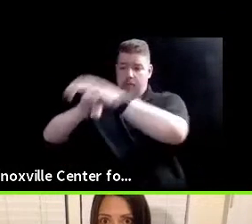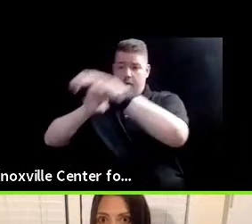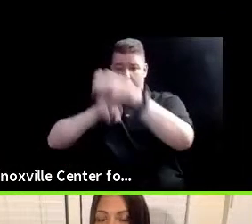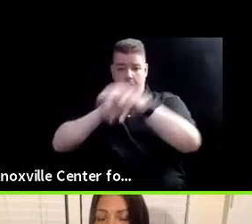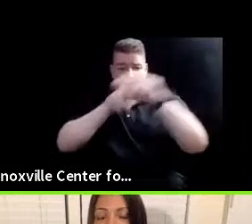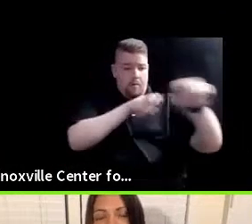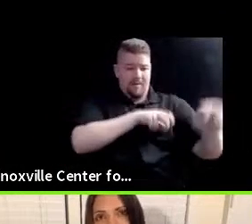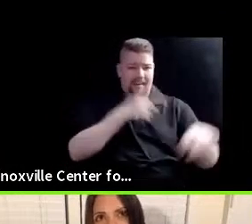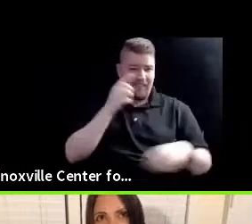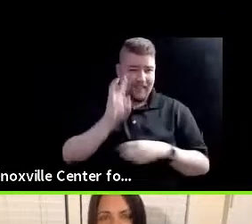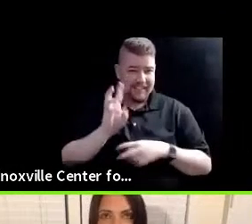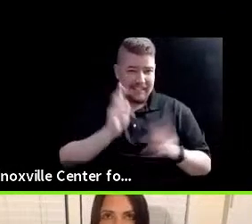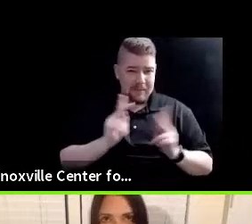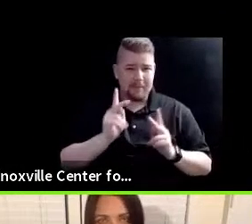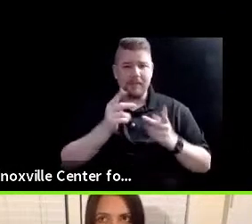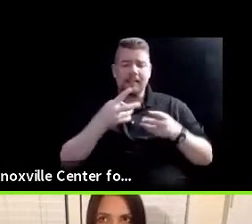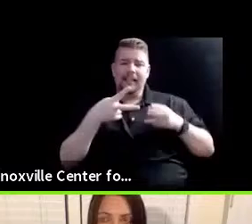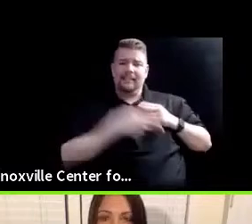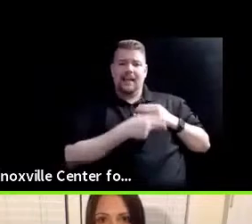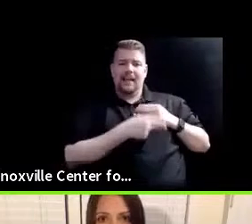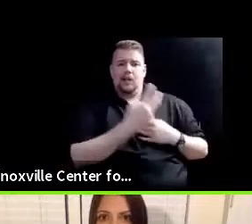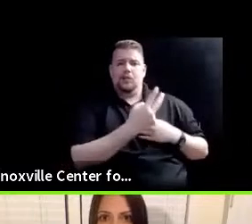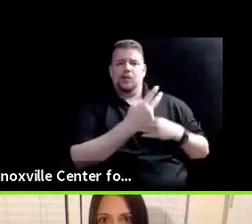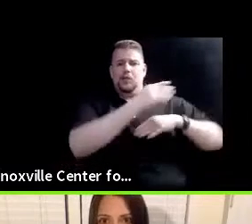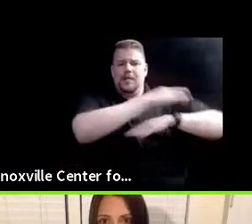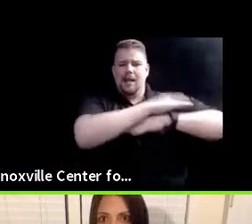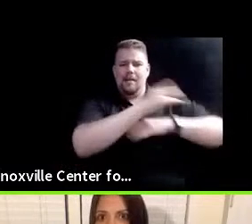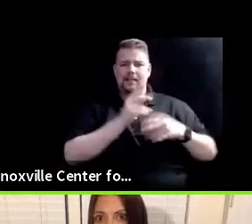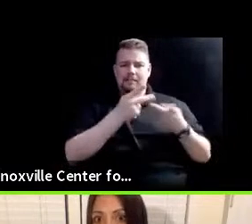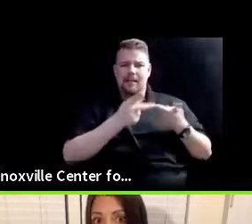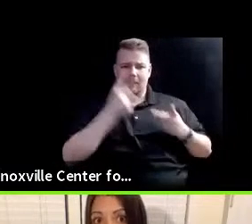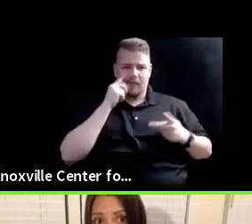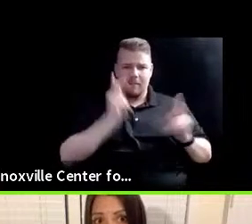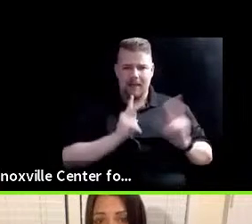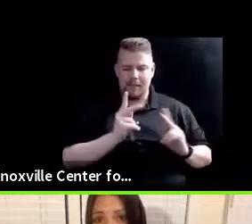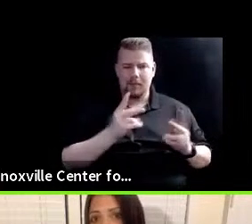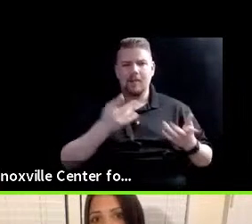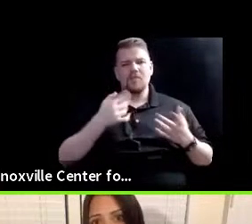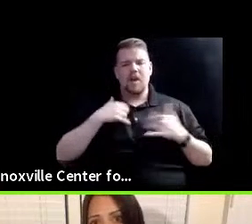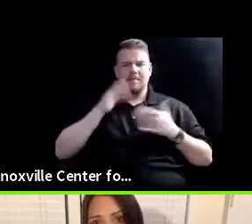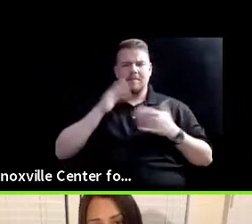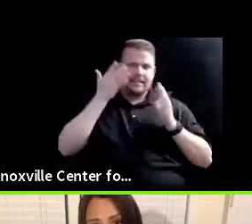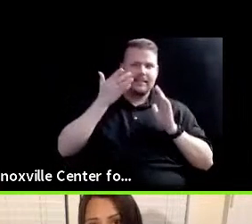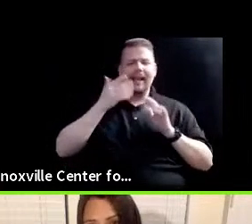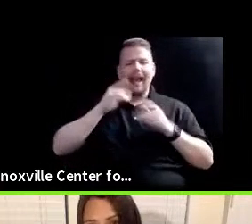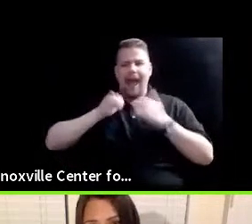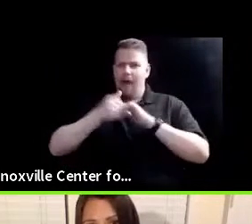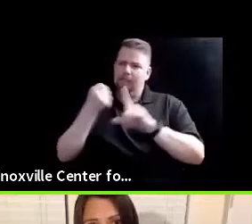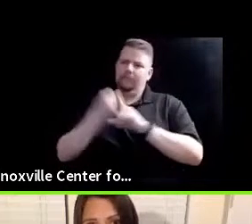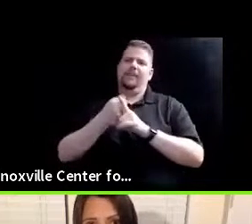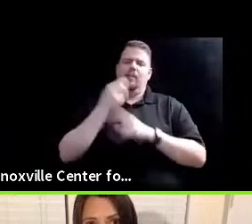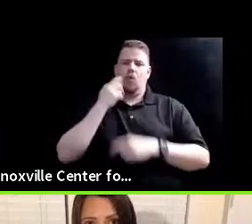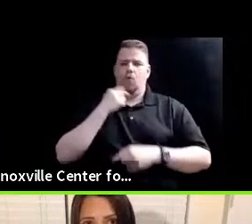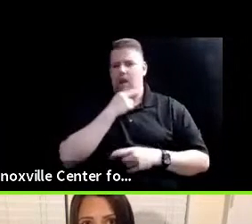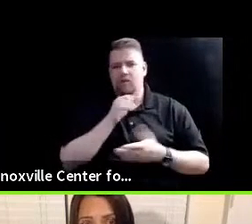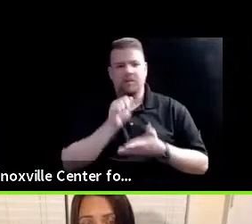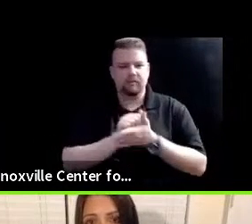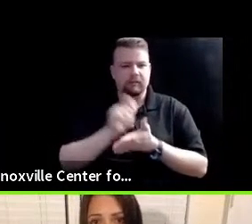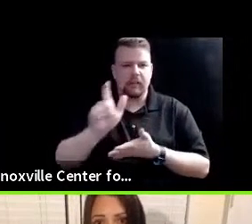6 people. So I was just kind of thinking about what that would look like in a restaurant. That's all.